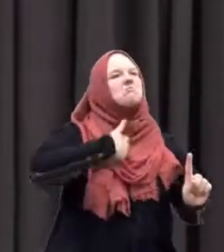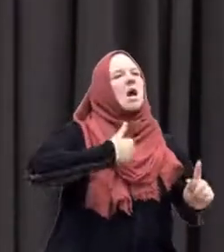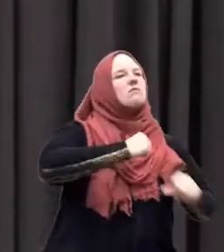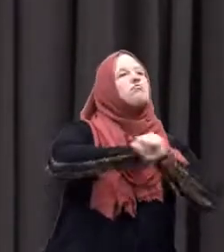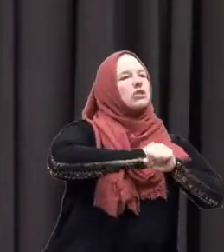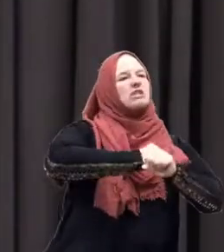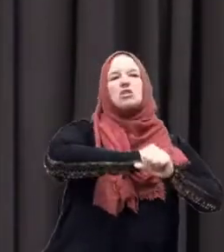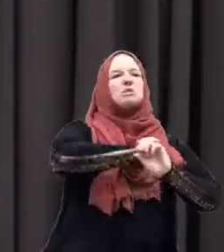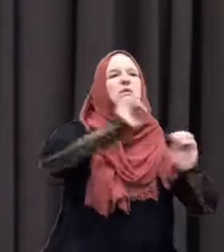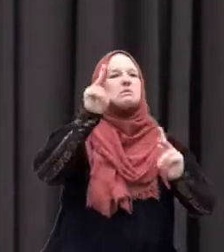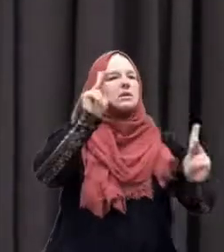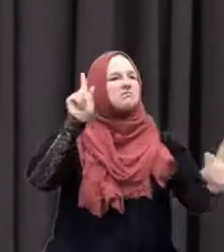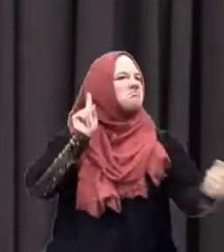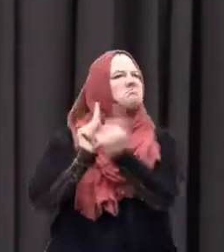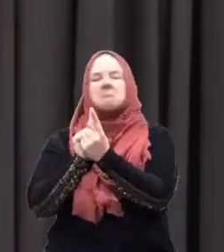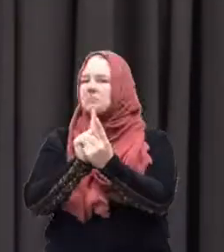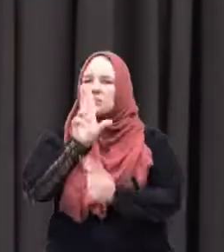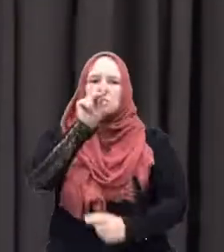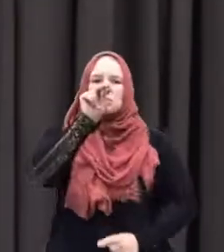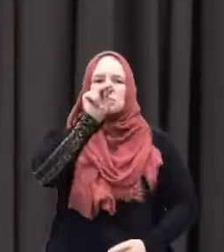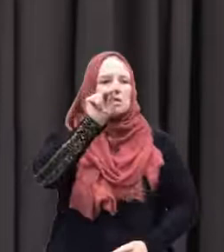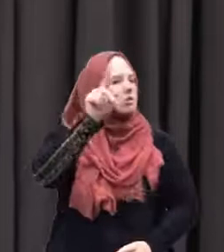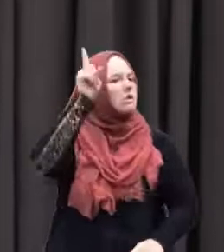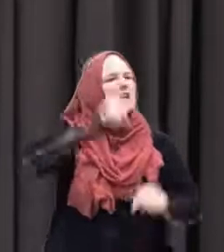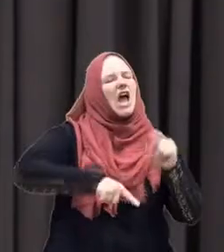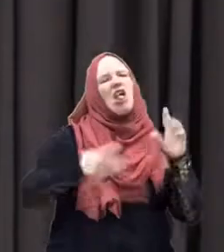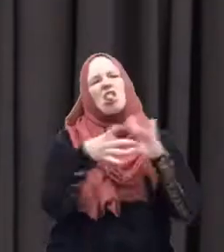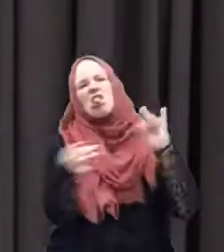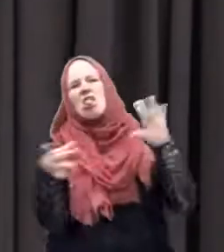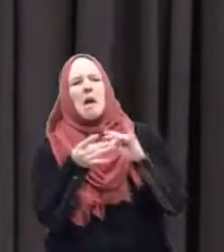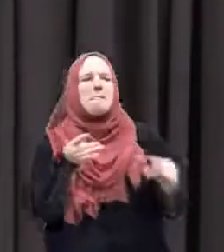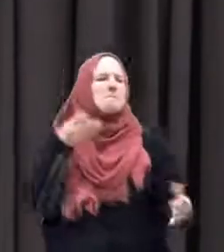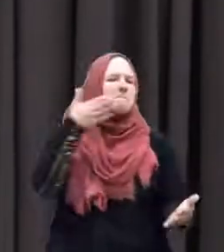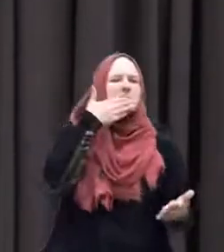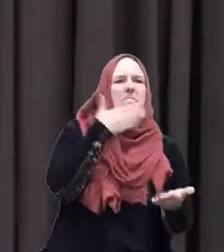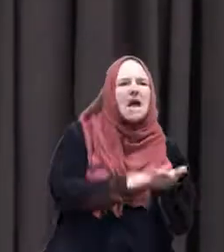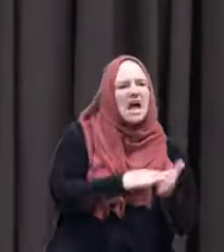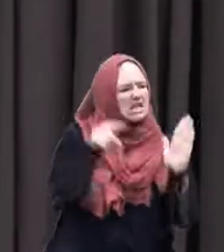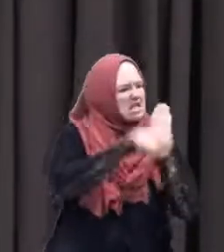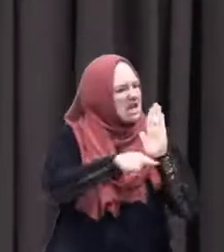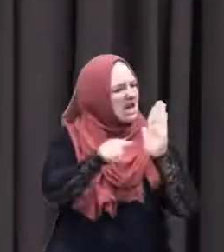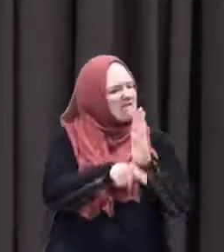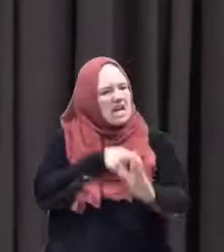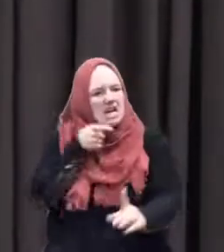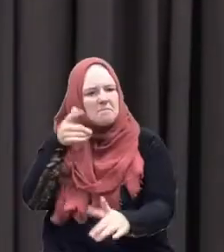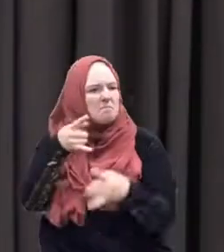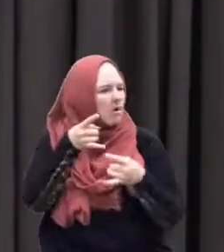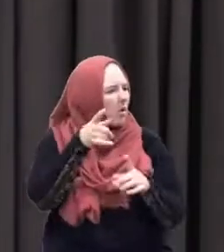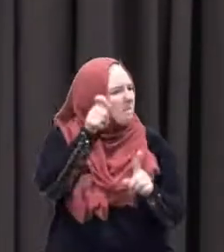him. Nobody should talk even against him. Nobody should attack him.